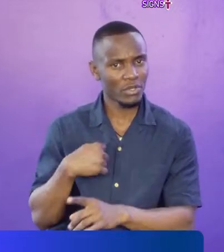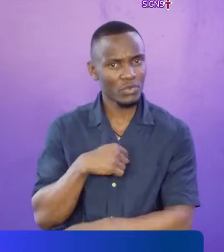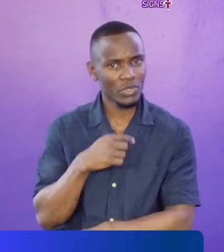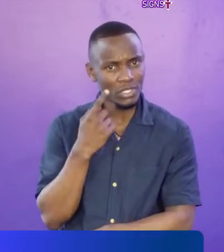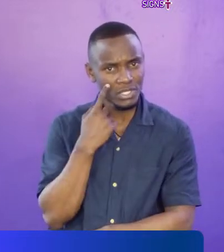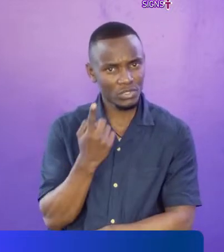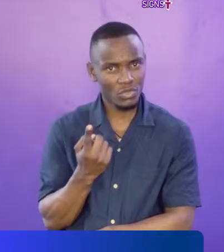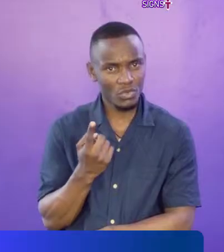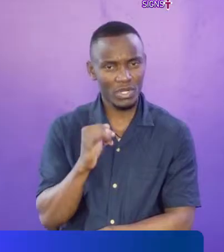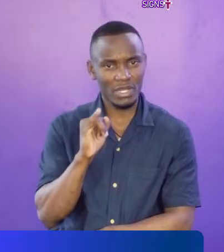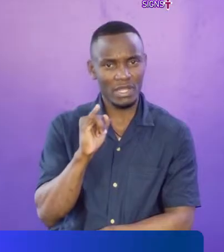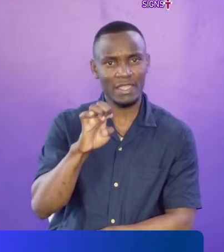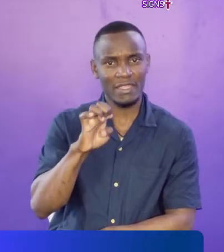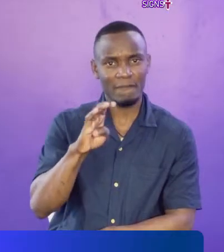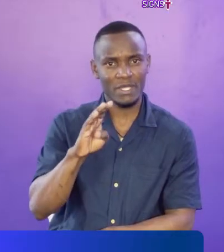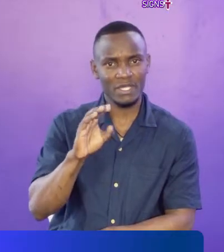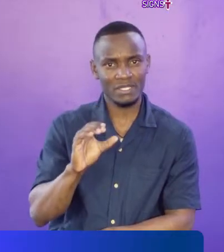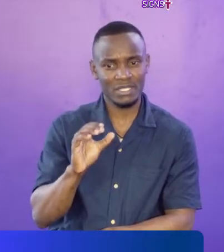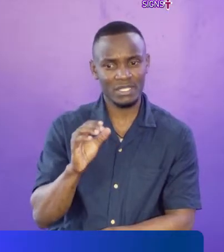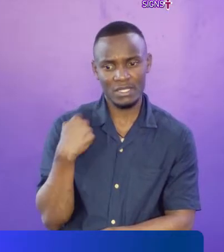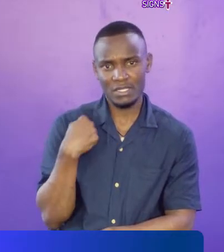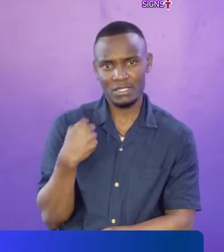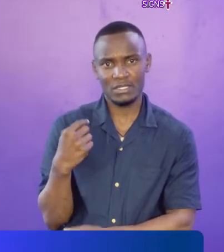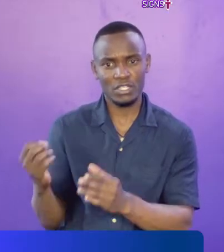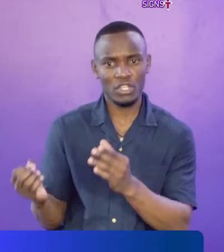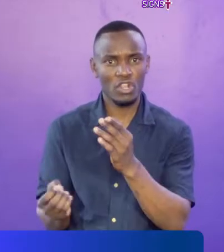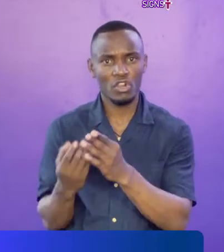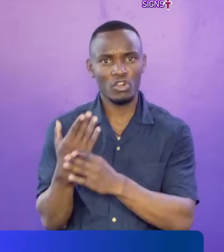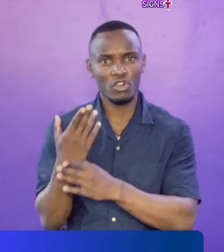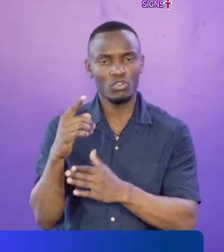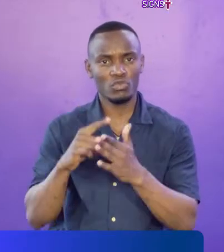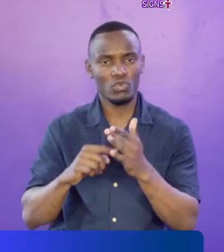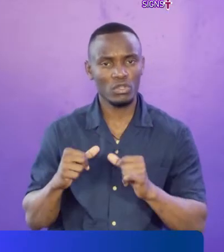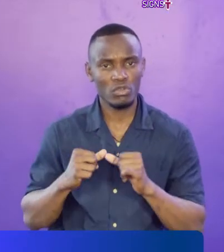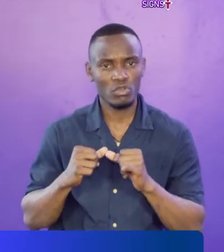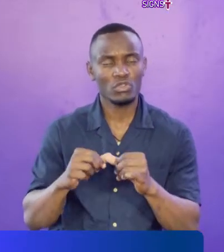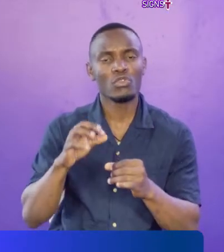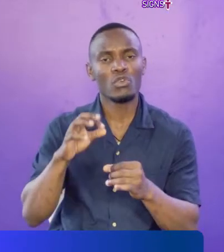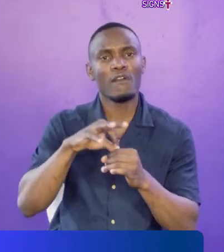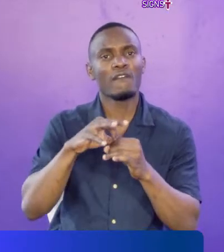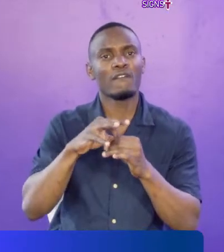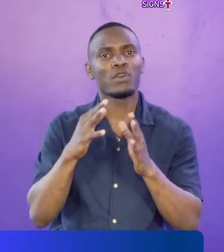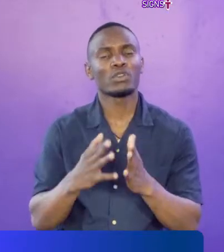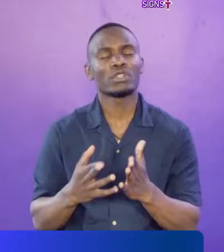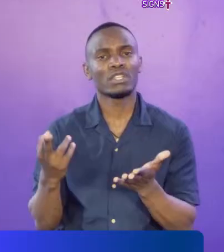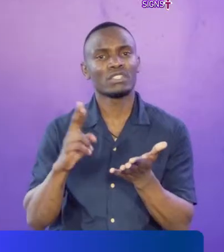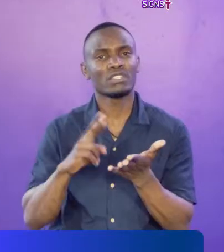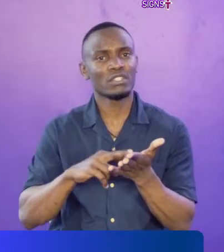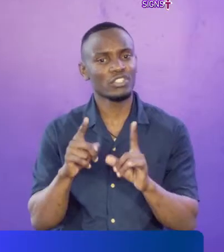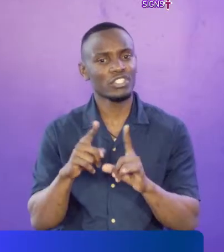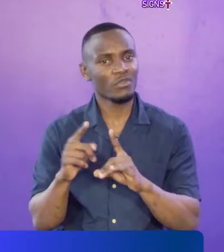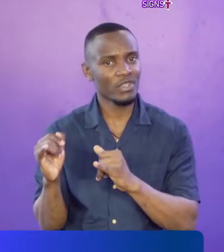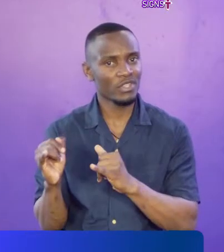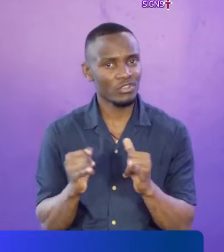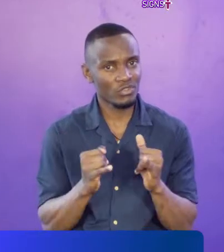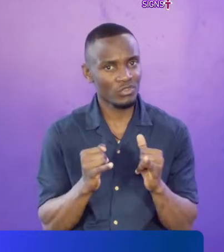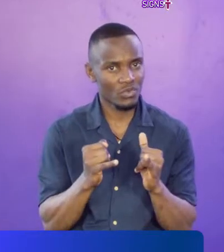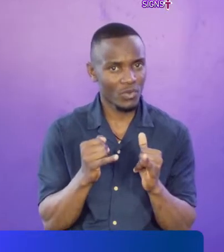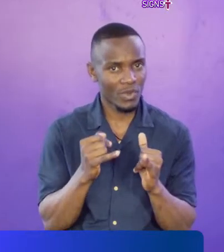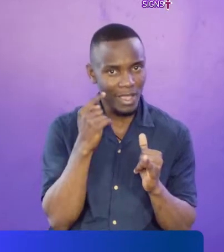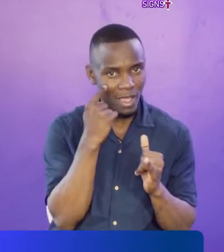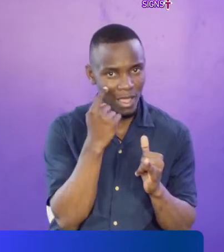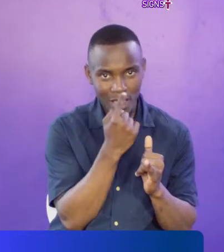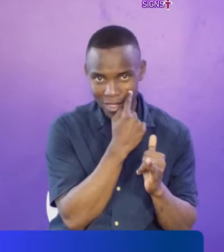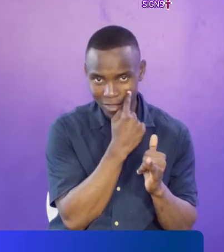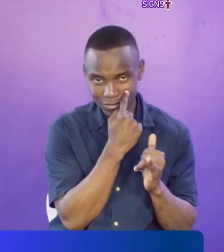yesterday roll out the continuous photo registration, and they introduced the iris, a part of